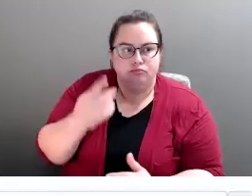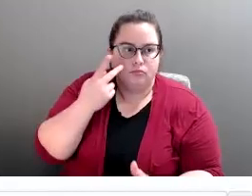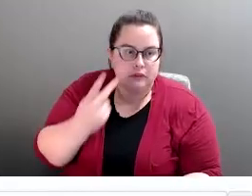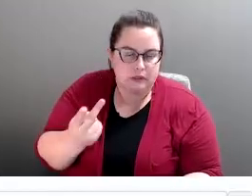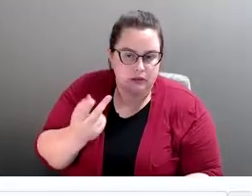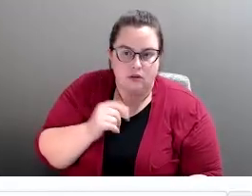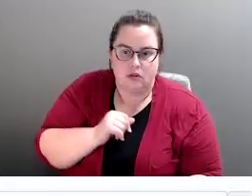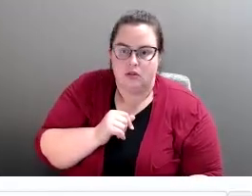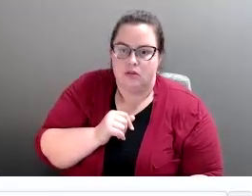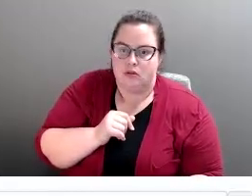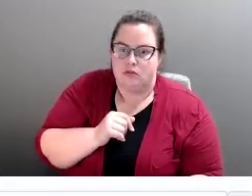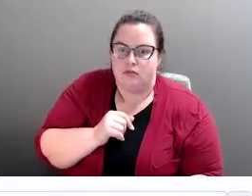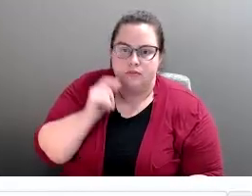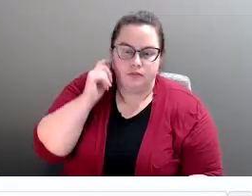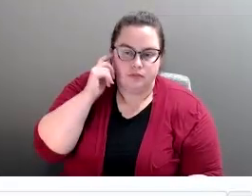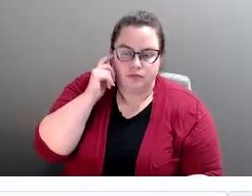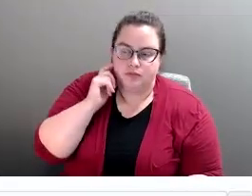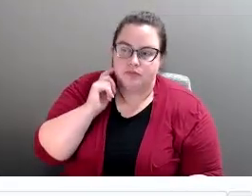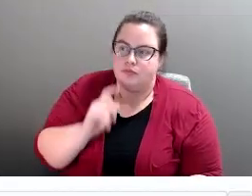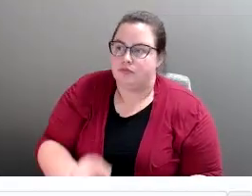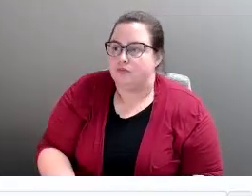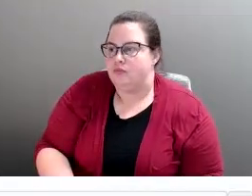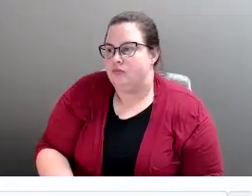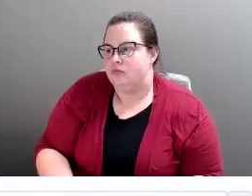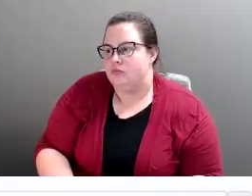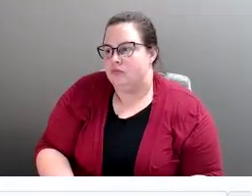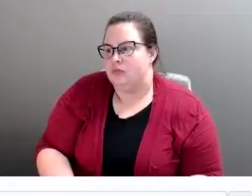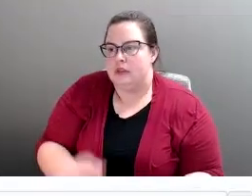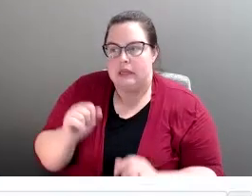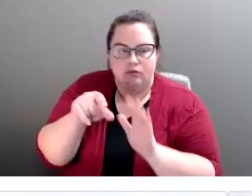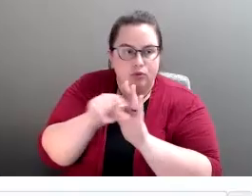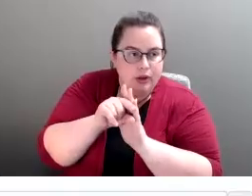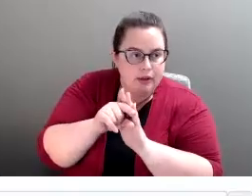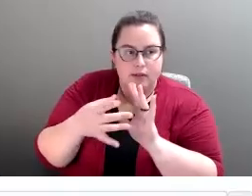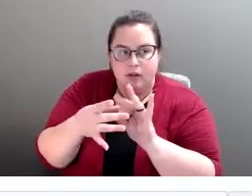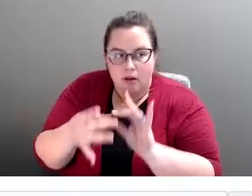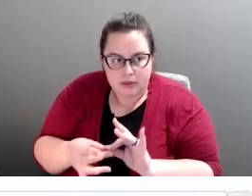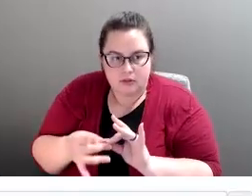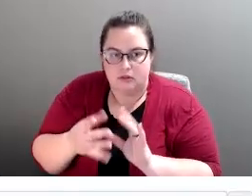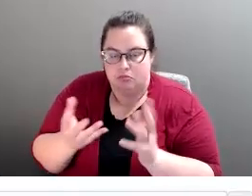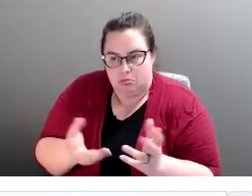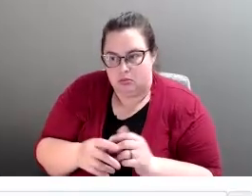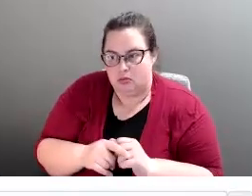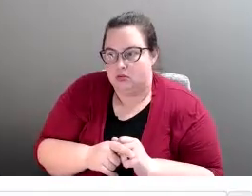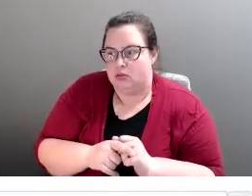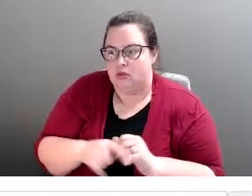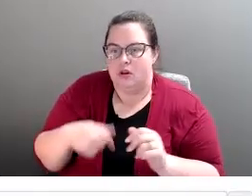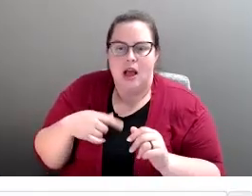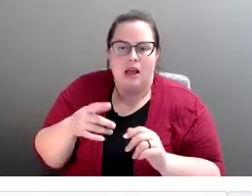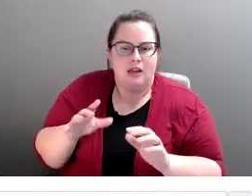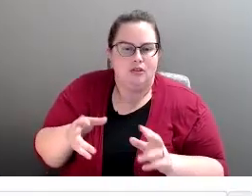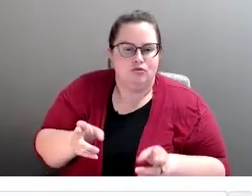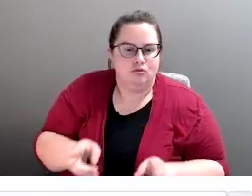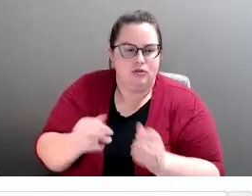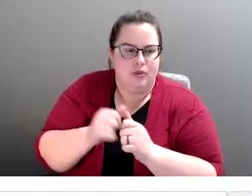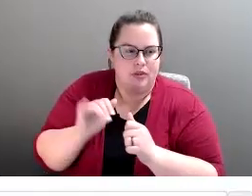See that great that I added here. You can add the grades, do the comments, whatever you need to do. I had to rush through that. Does anybody